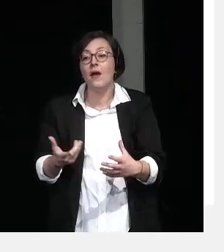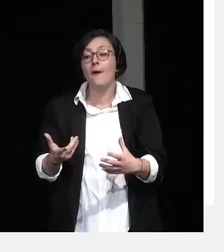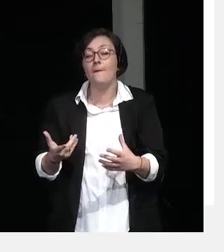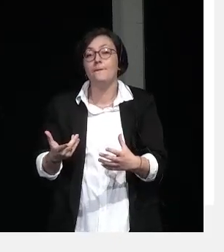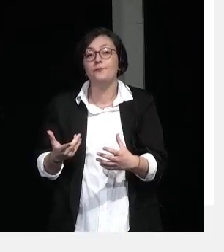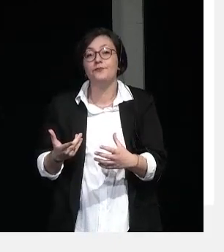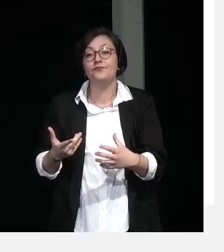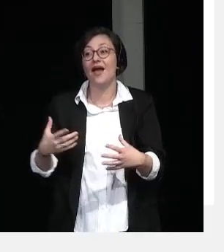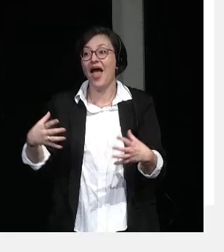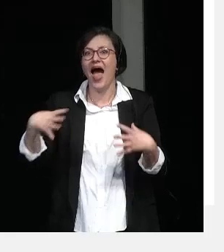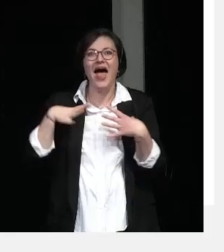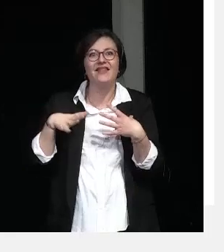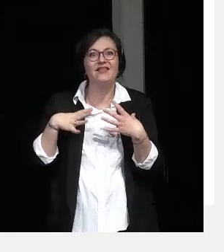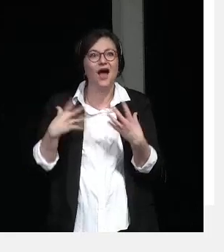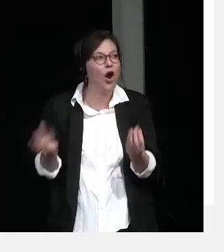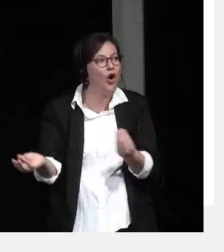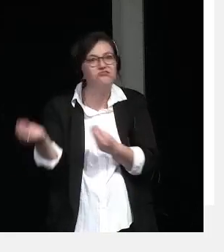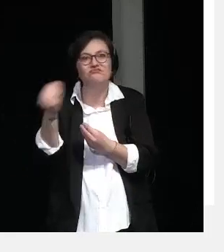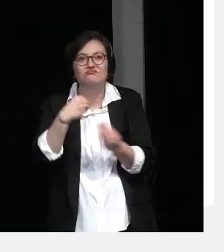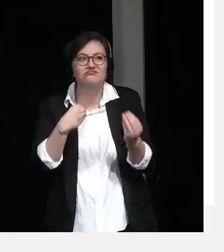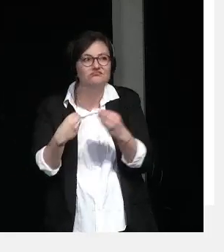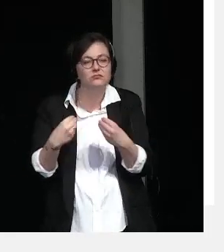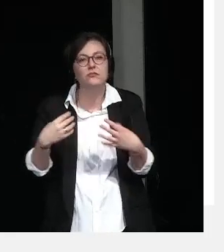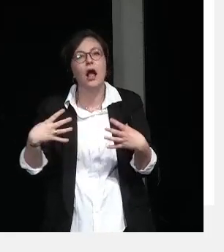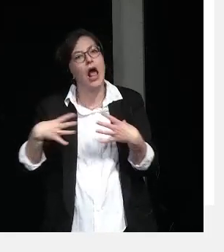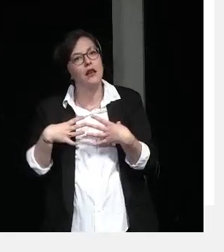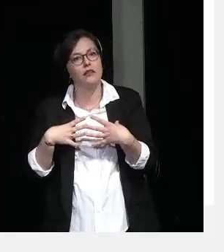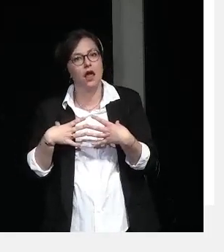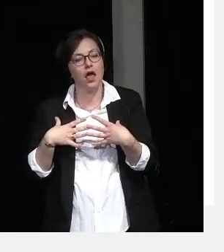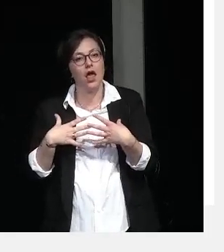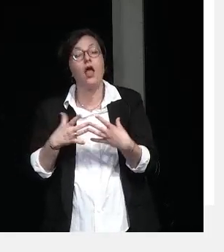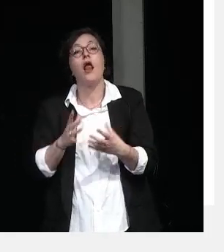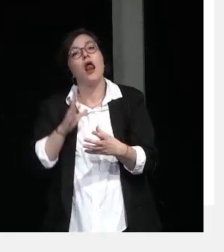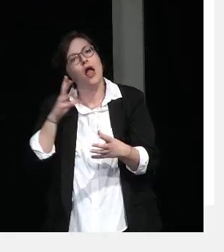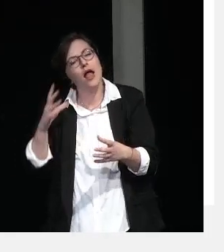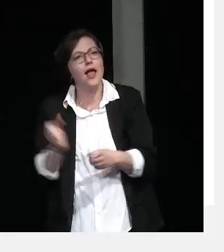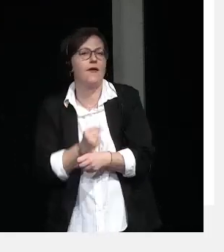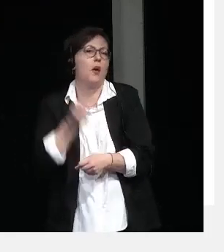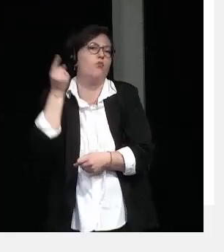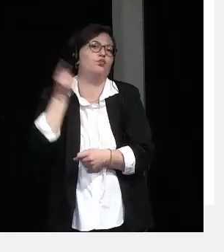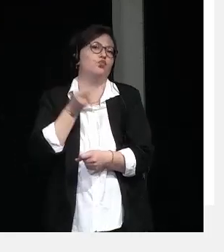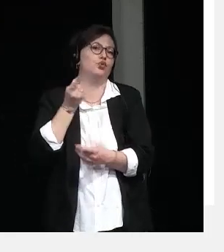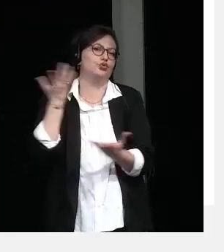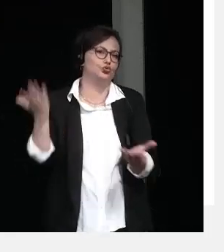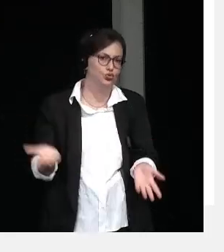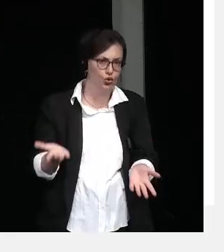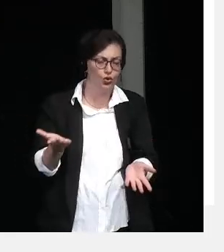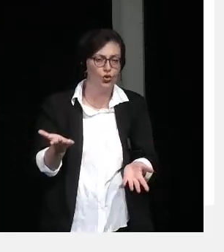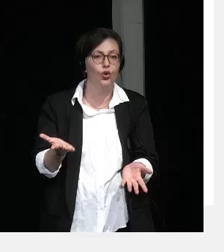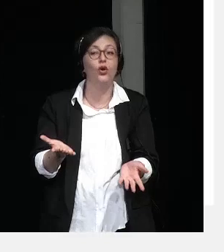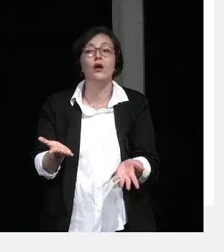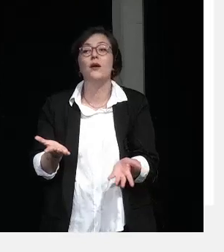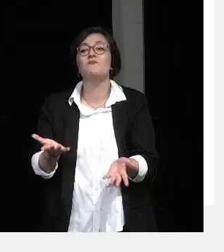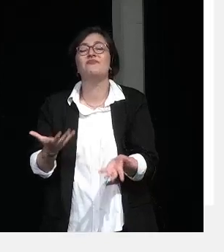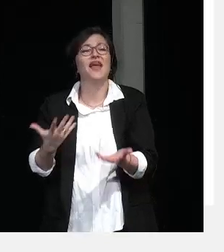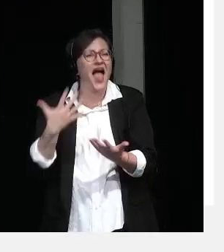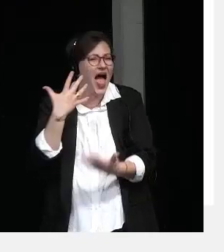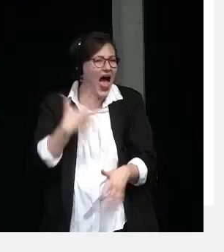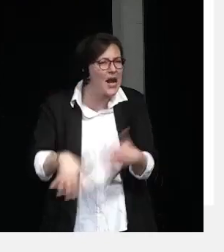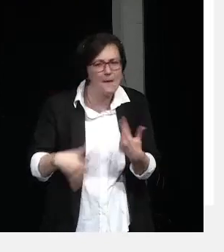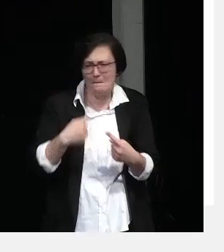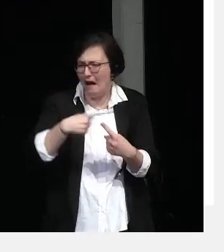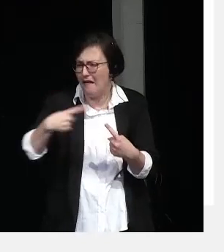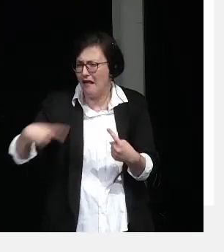lot to learn. There are so many disabilities that are also invisible, that,